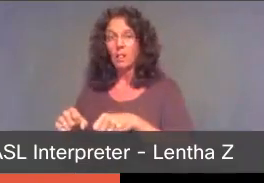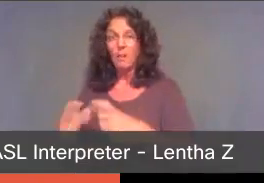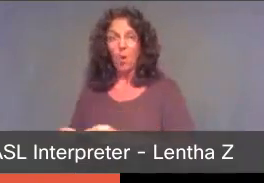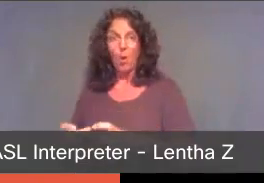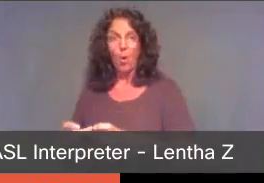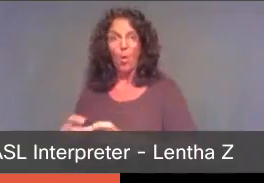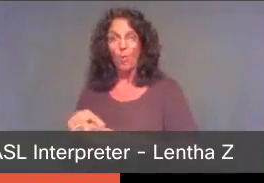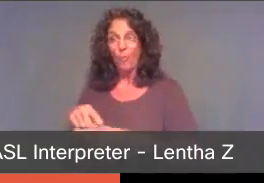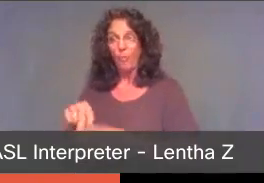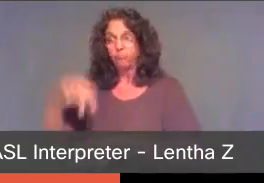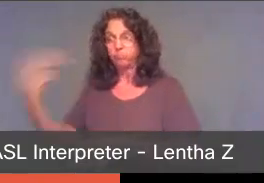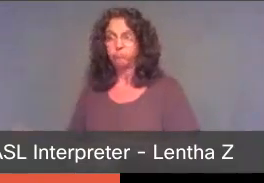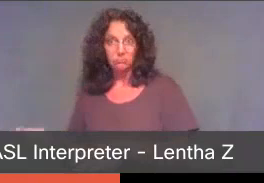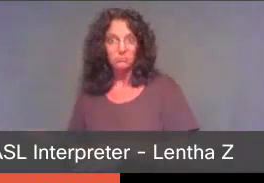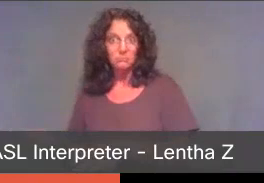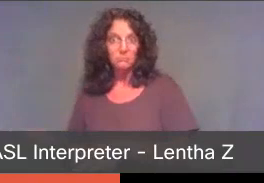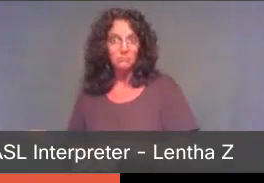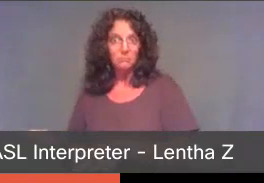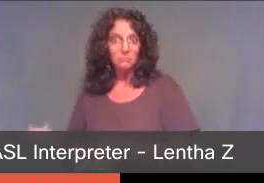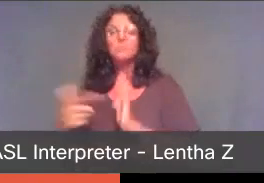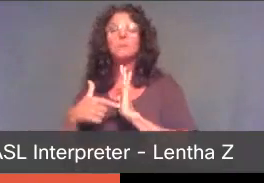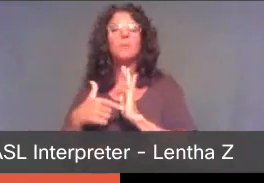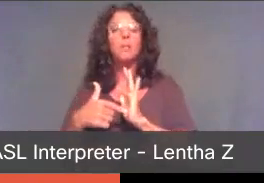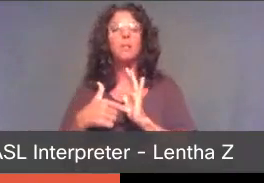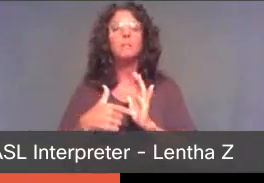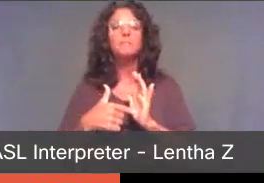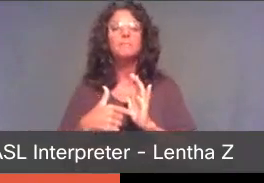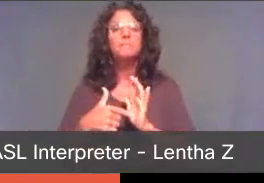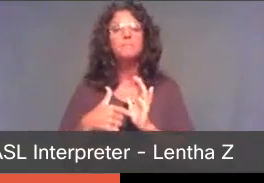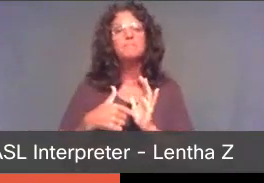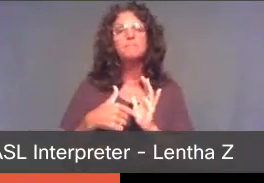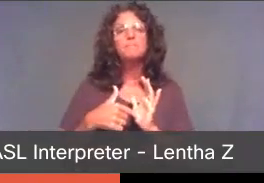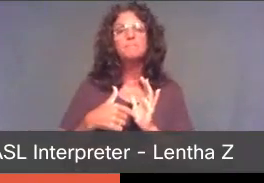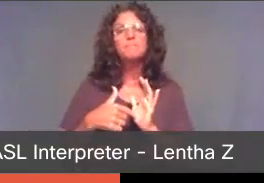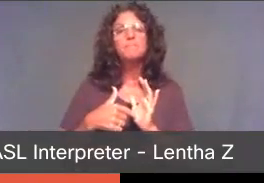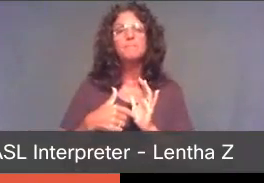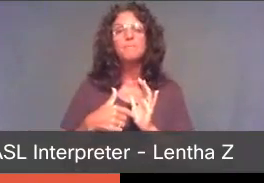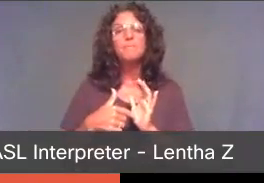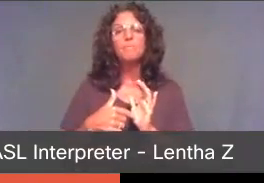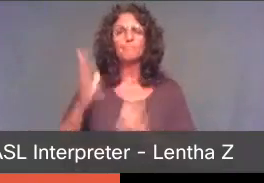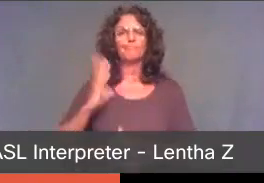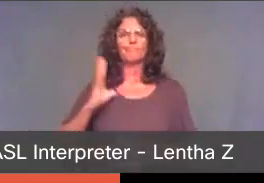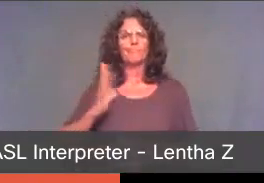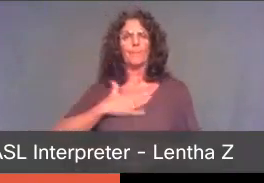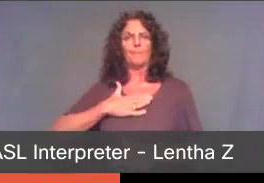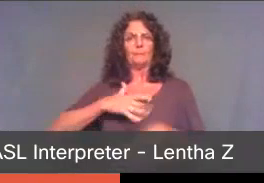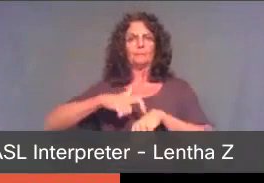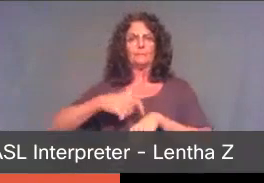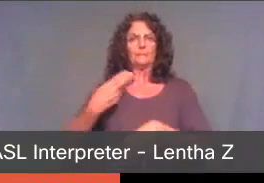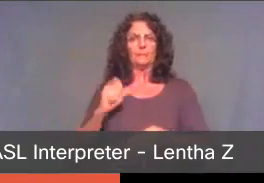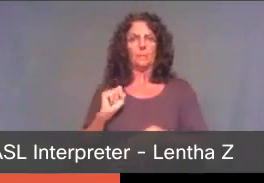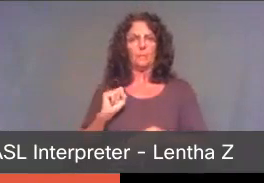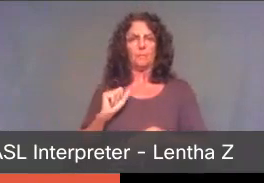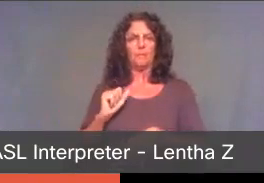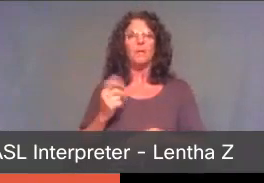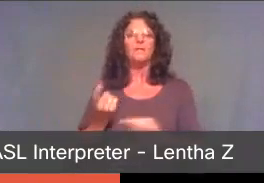when they went over that pothole. An example I use is when I was in high school, I got a speeding